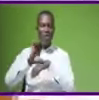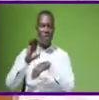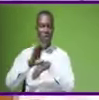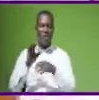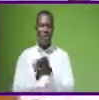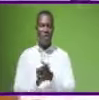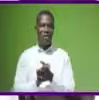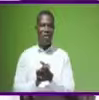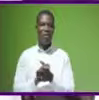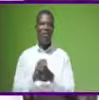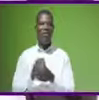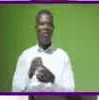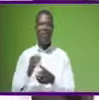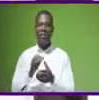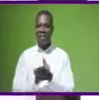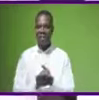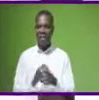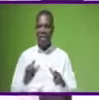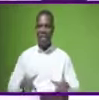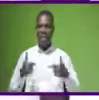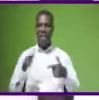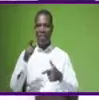Nedia. Yes.